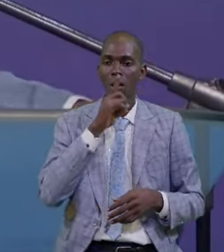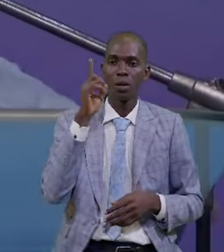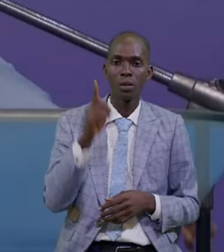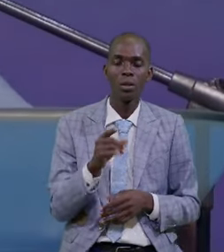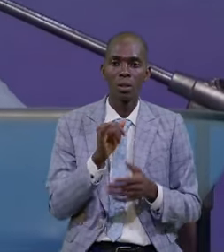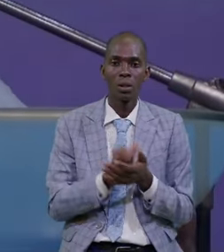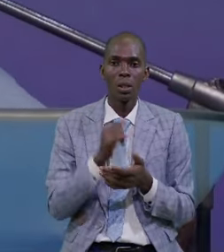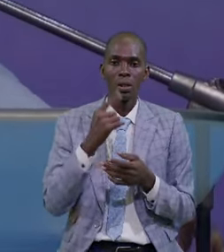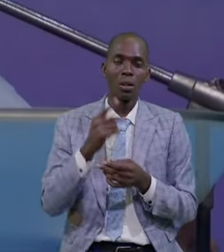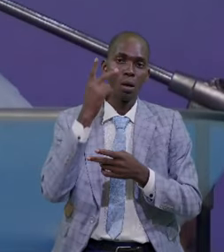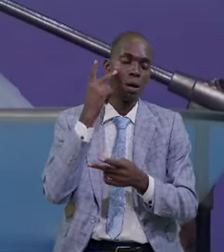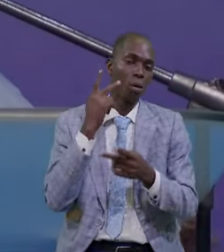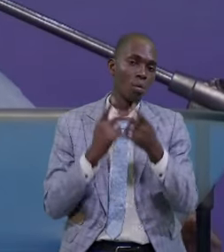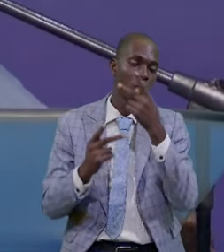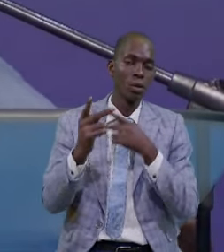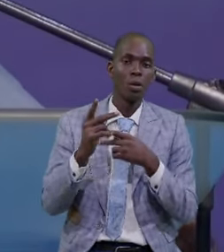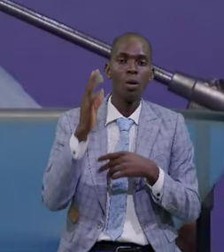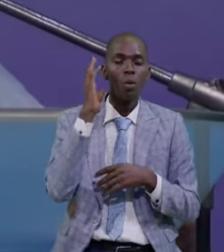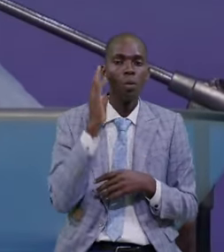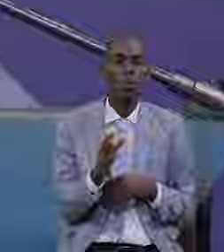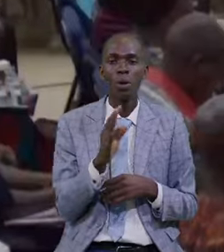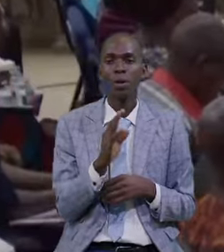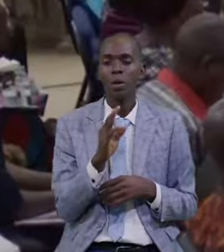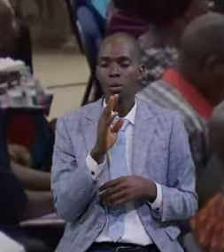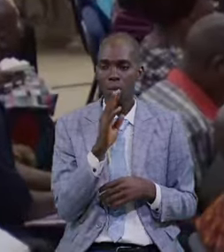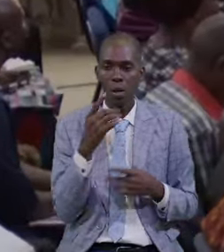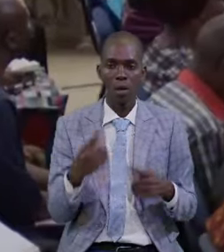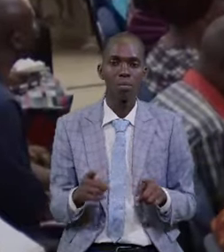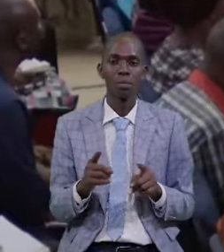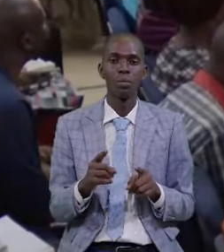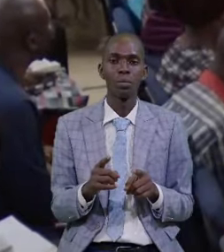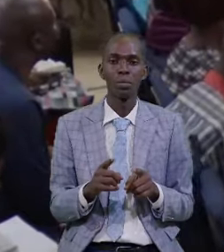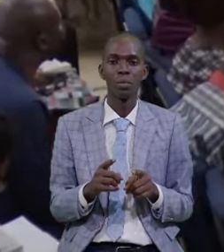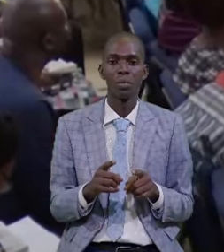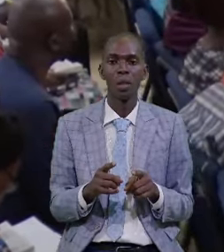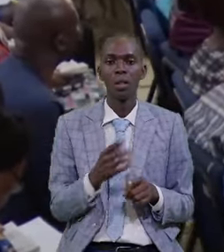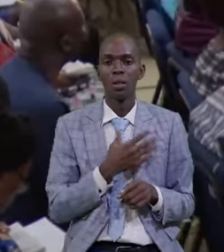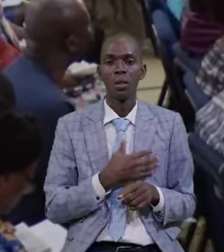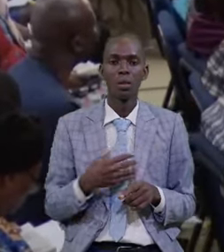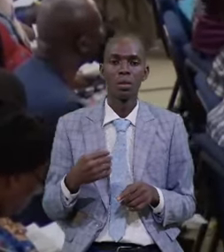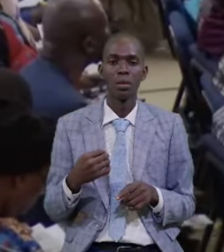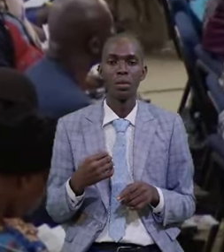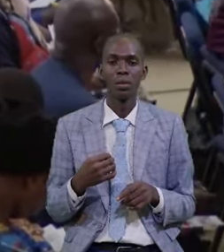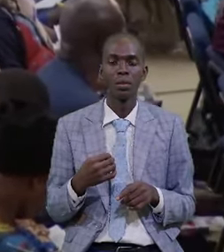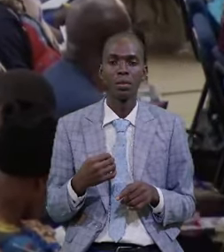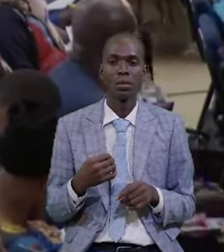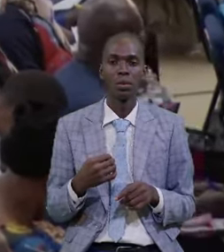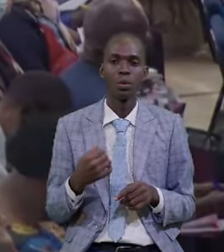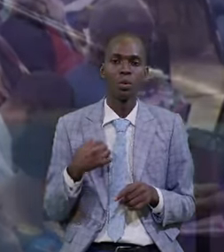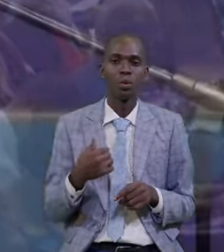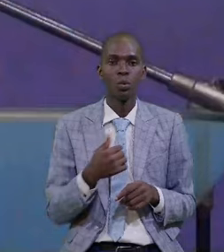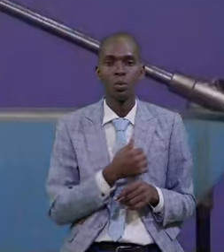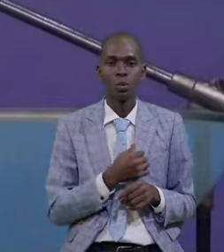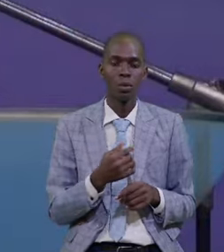prophecy will be fulfilled. And we're told that